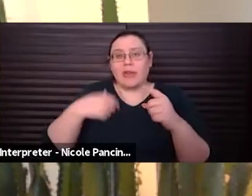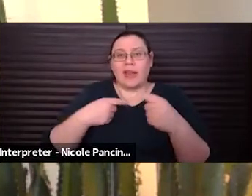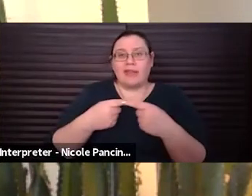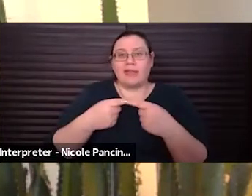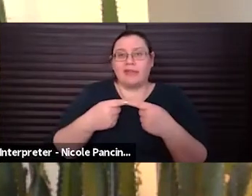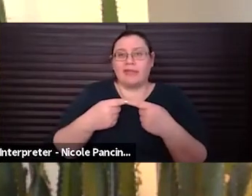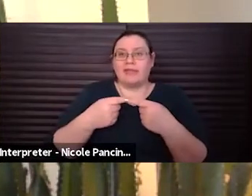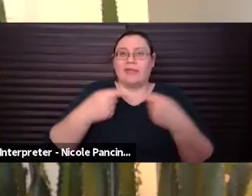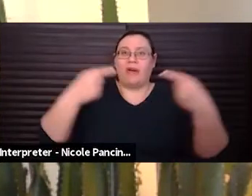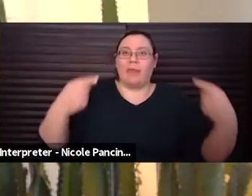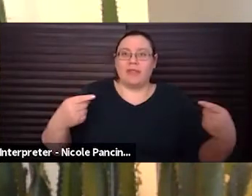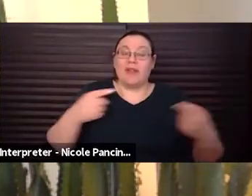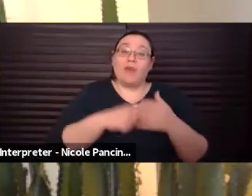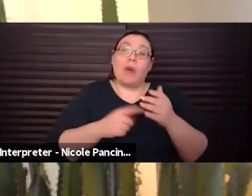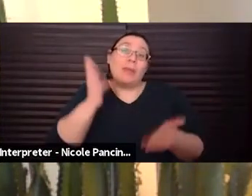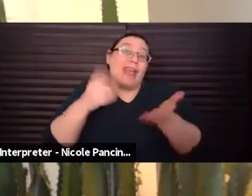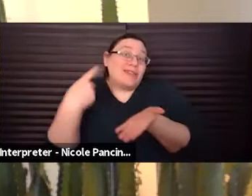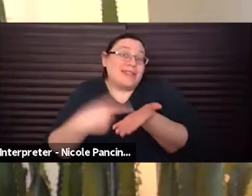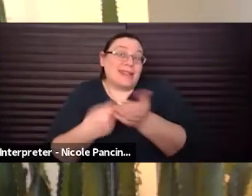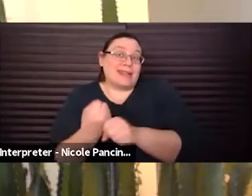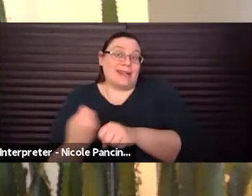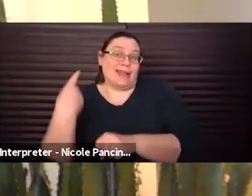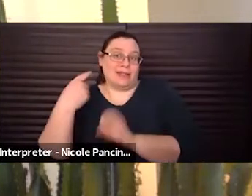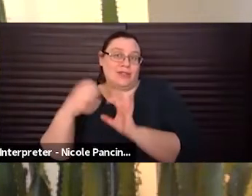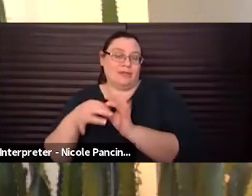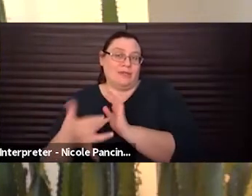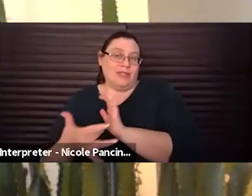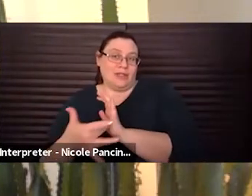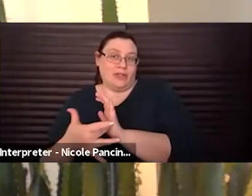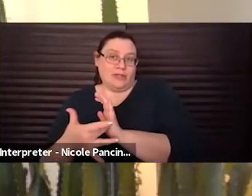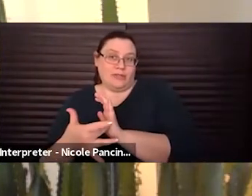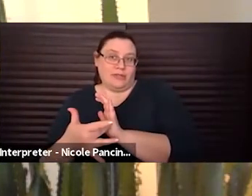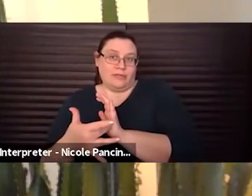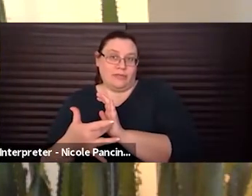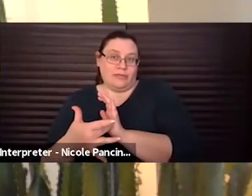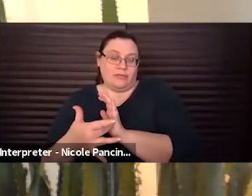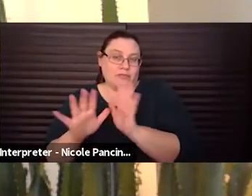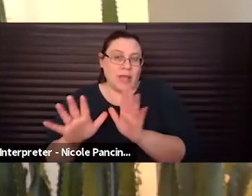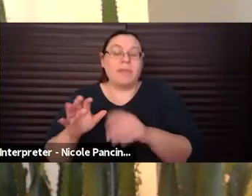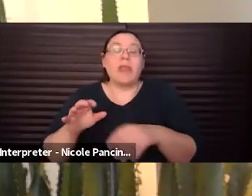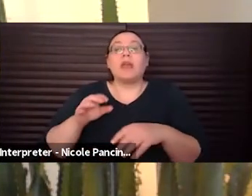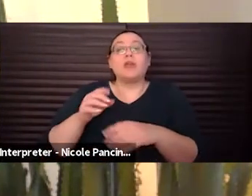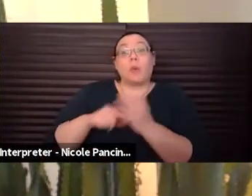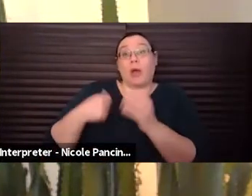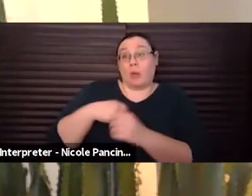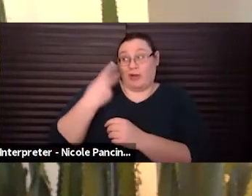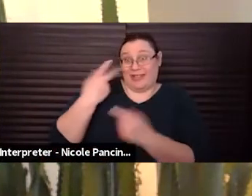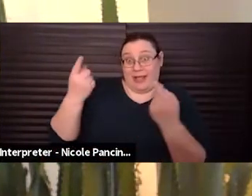we would have talked about last year about technology. What we're seeing is a